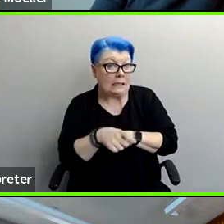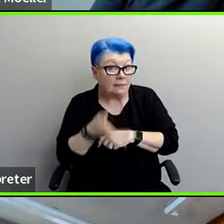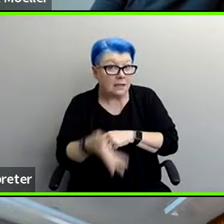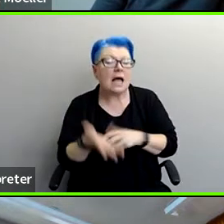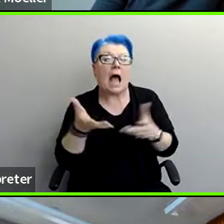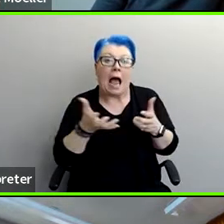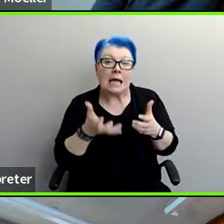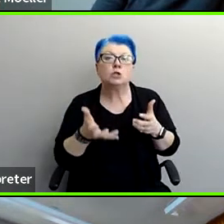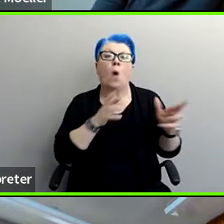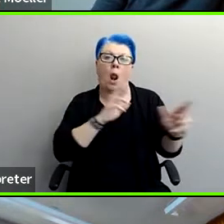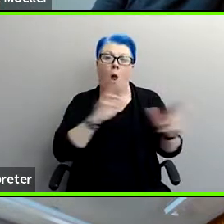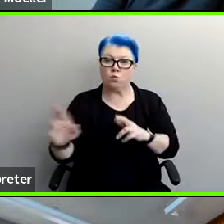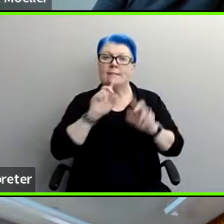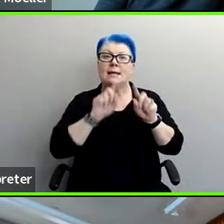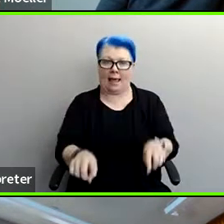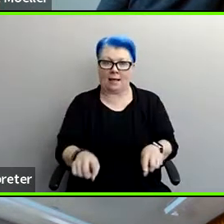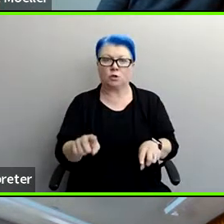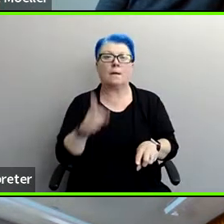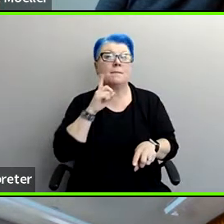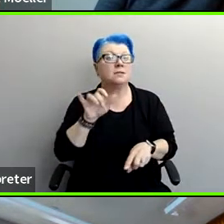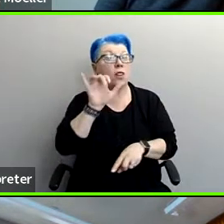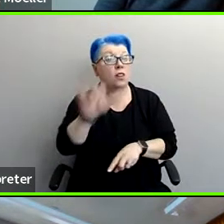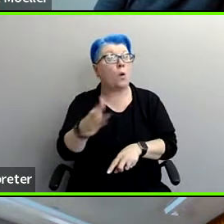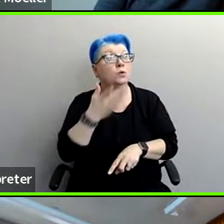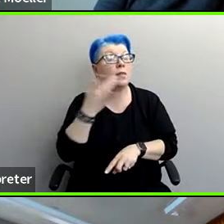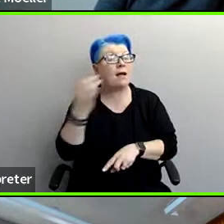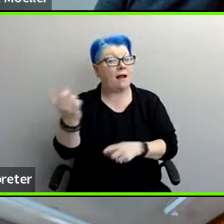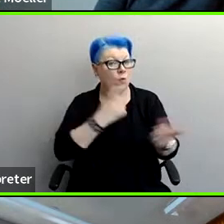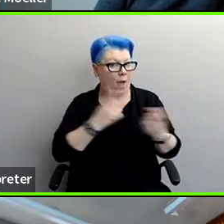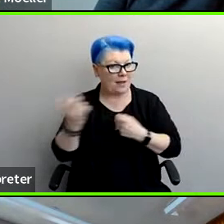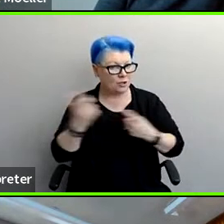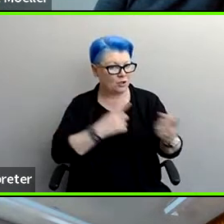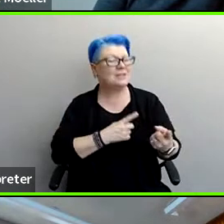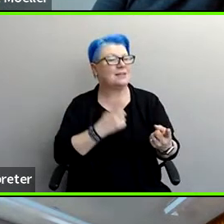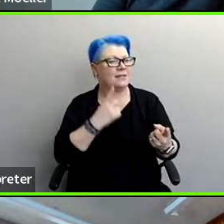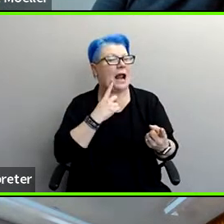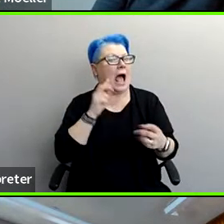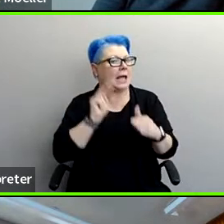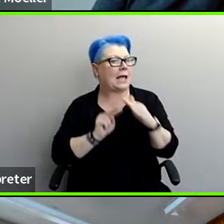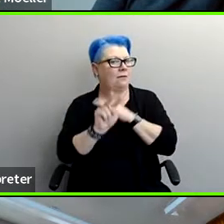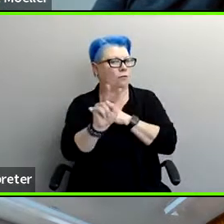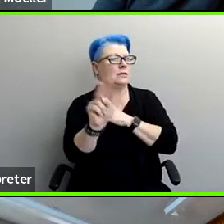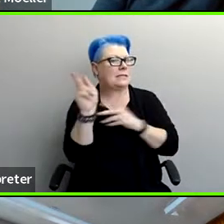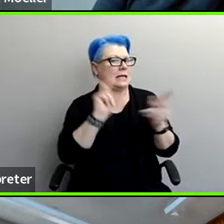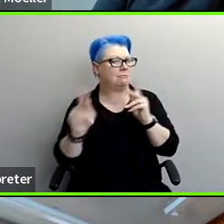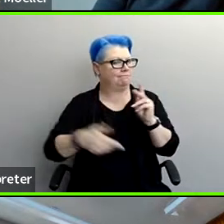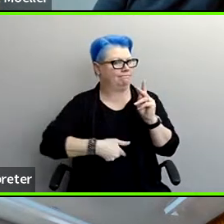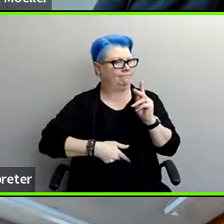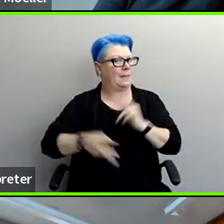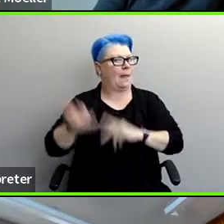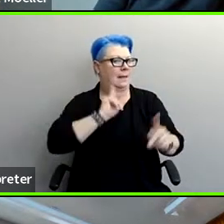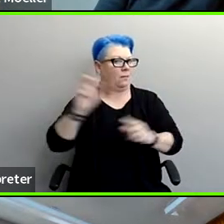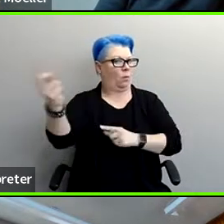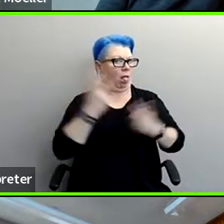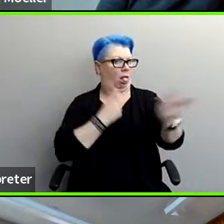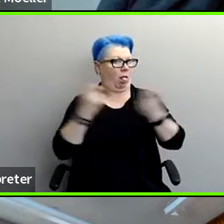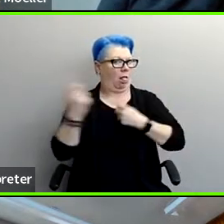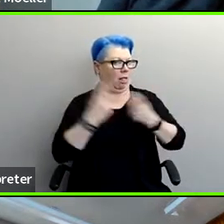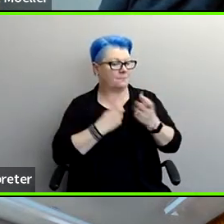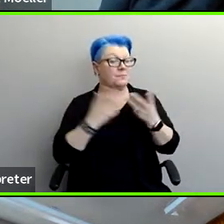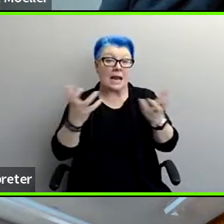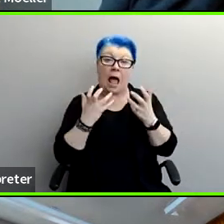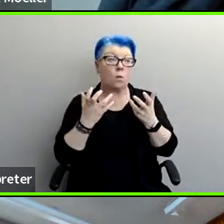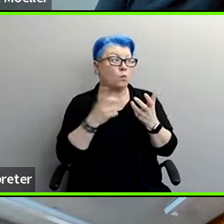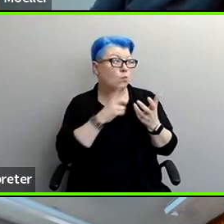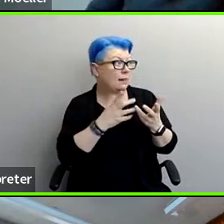I just want a ready-made answer, because these are the questions that I could see being asked. Absolutely. I'd like some